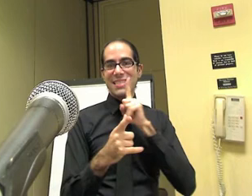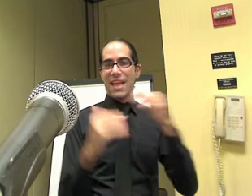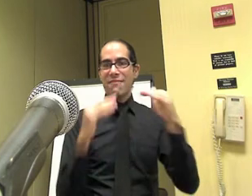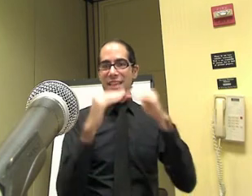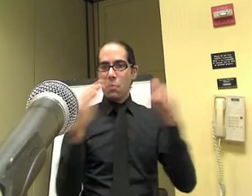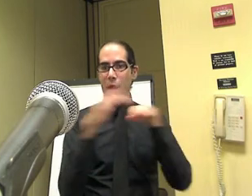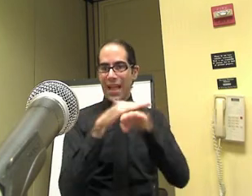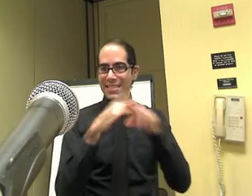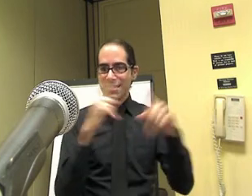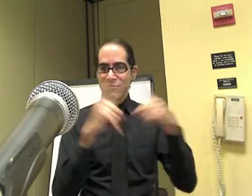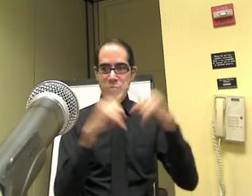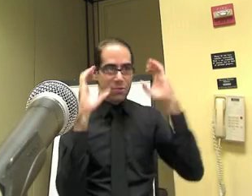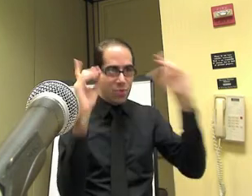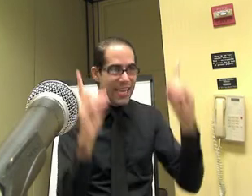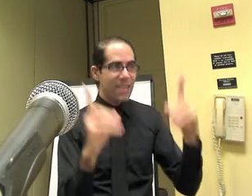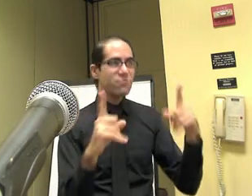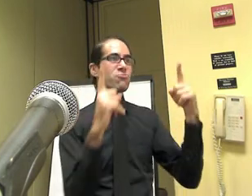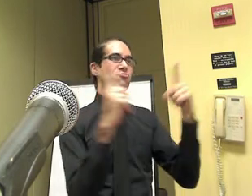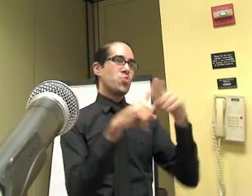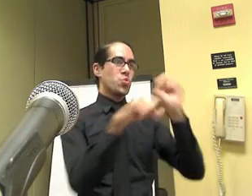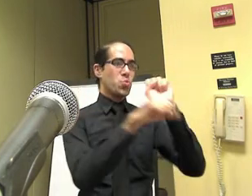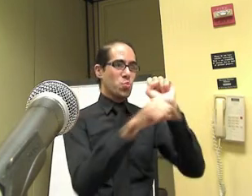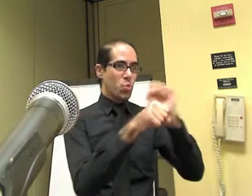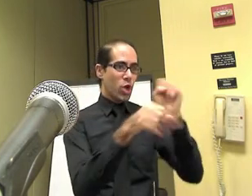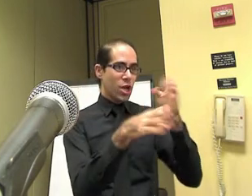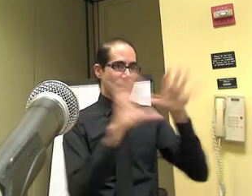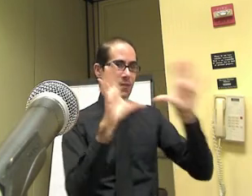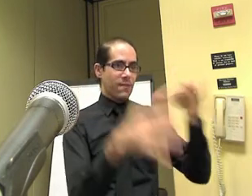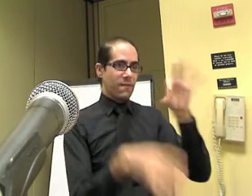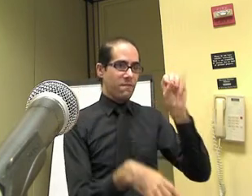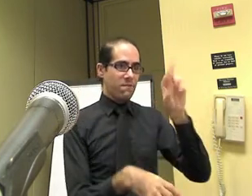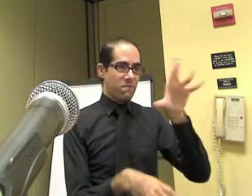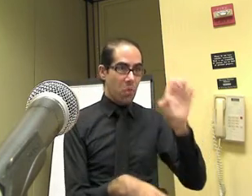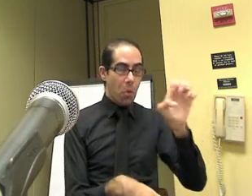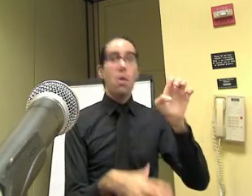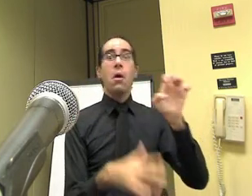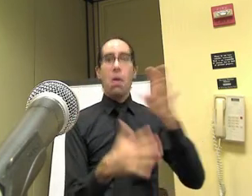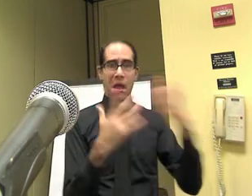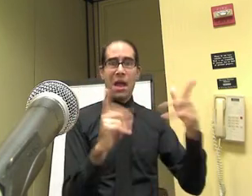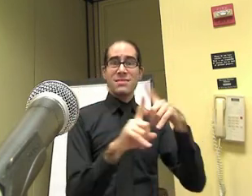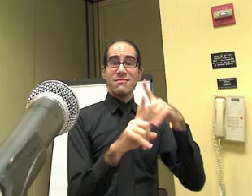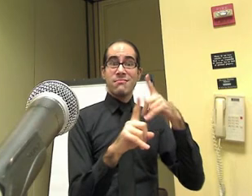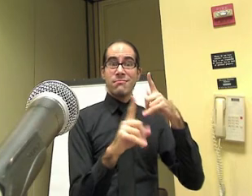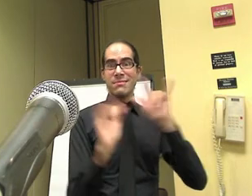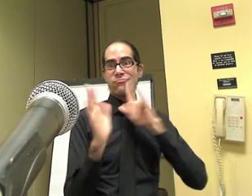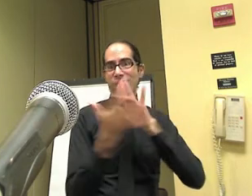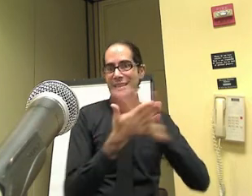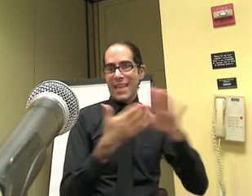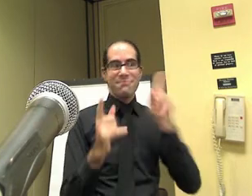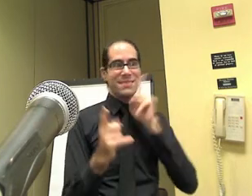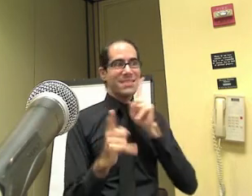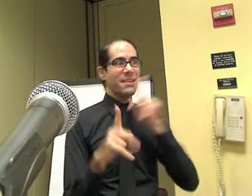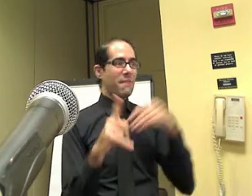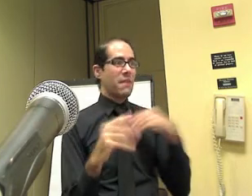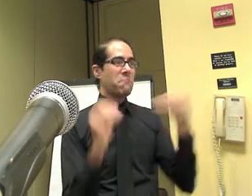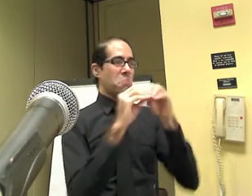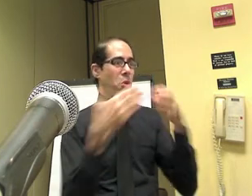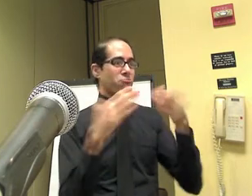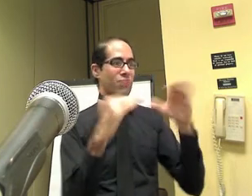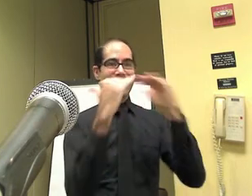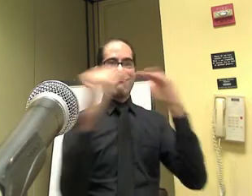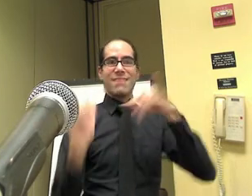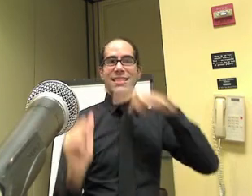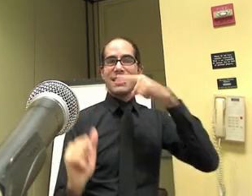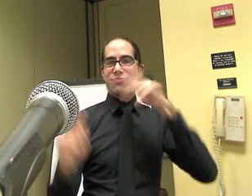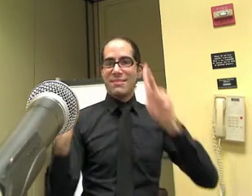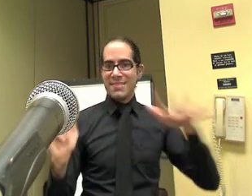passed for the mandated requirement to provide communication access, this has really opened